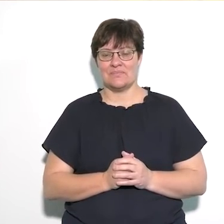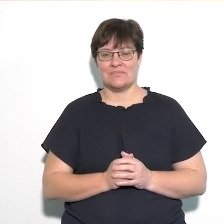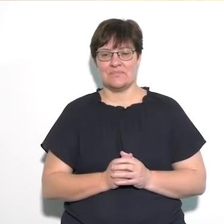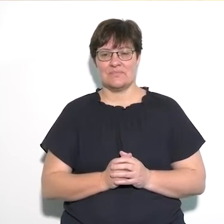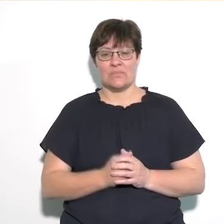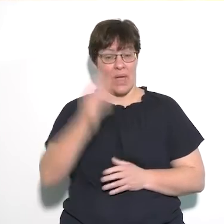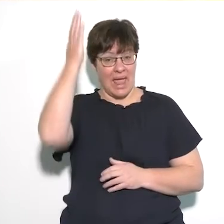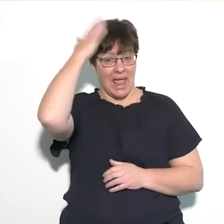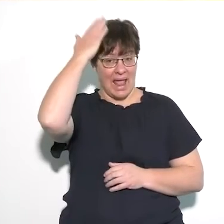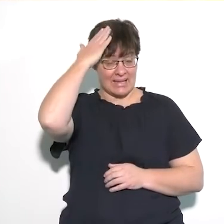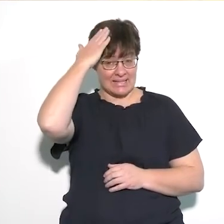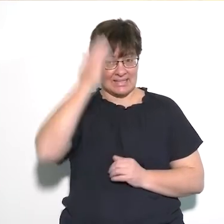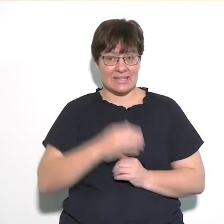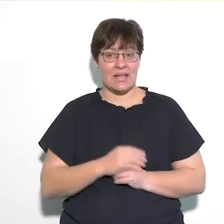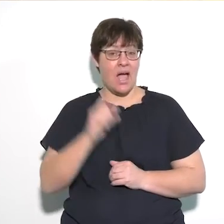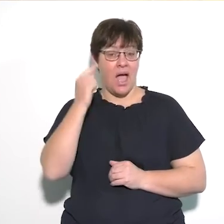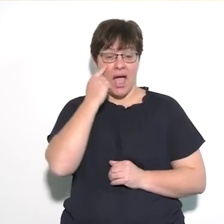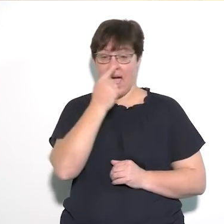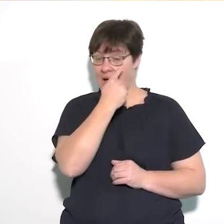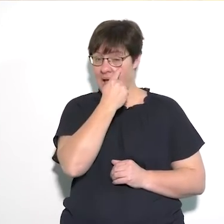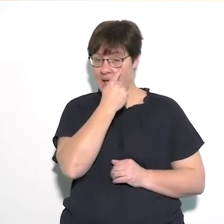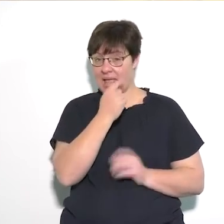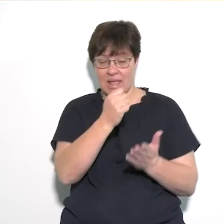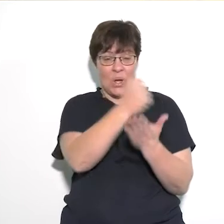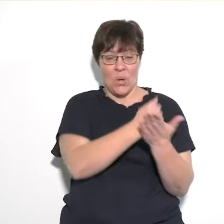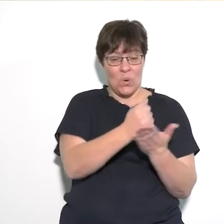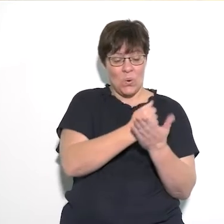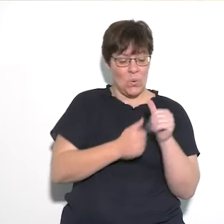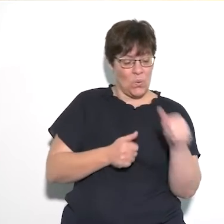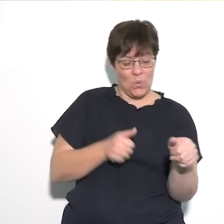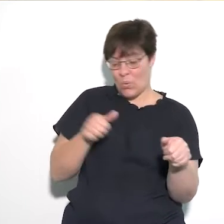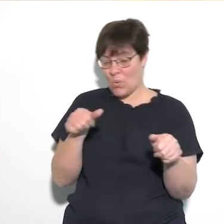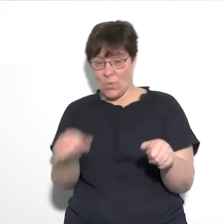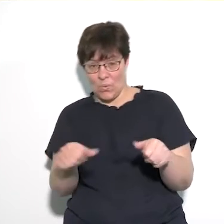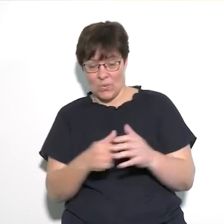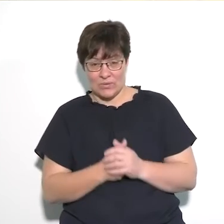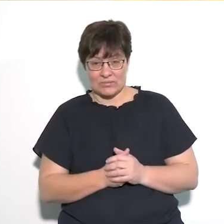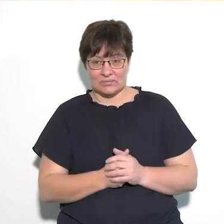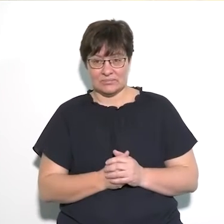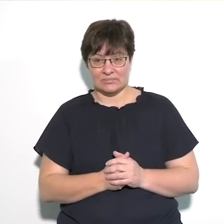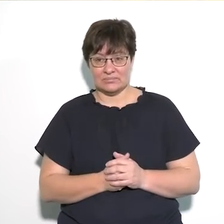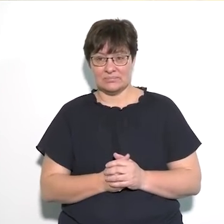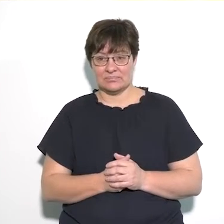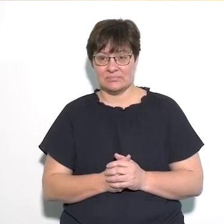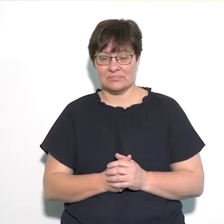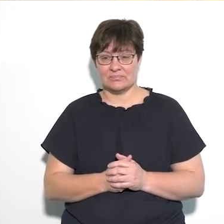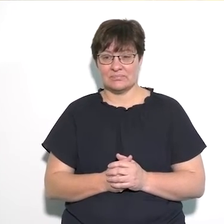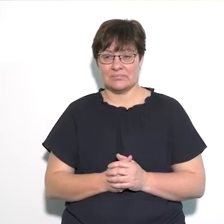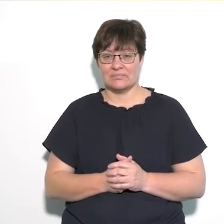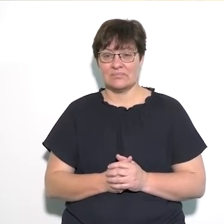You're going to take your head, take your eye, and glue it onto the head like